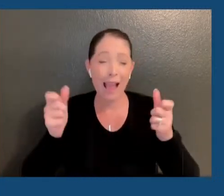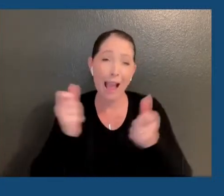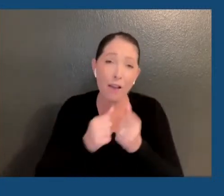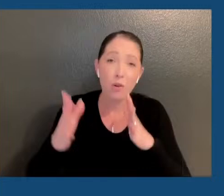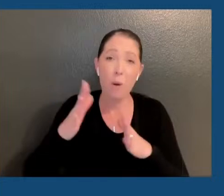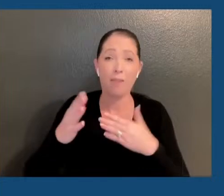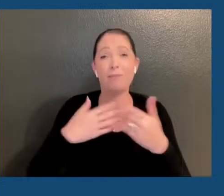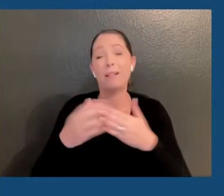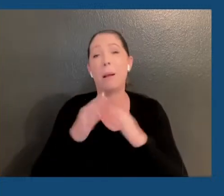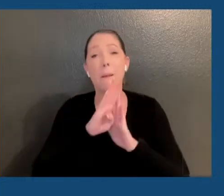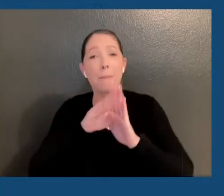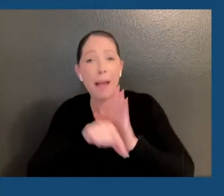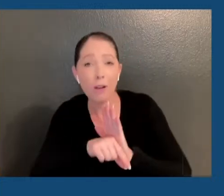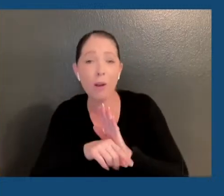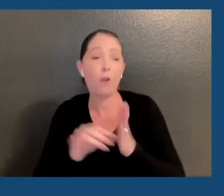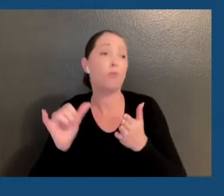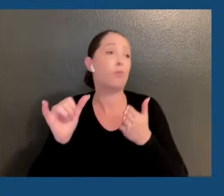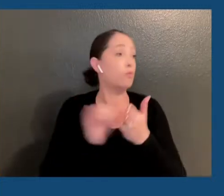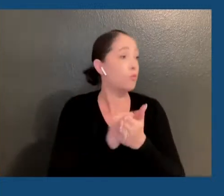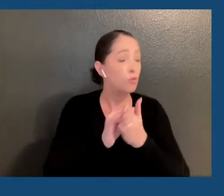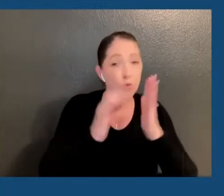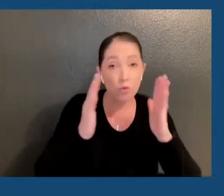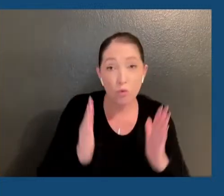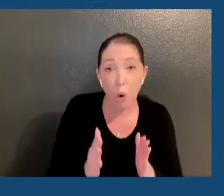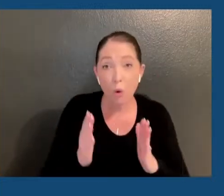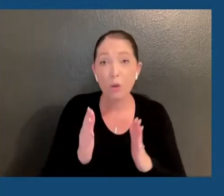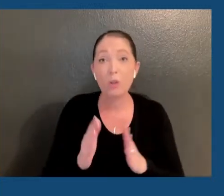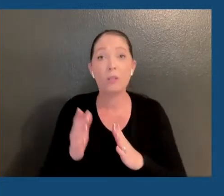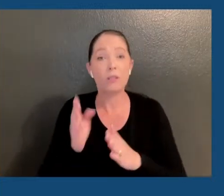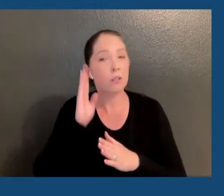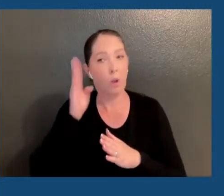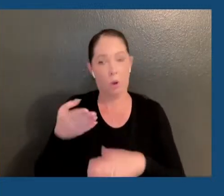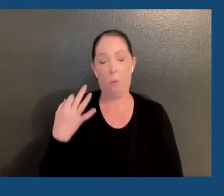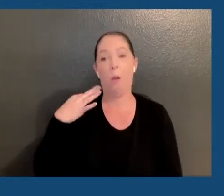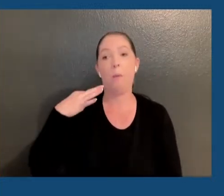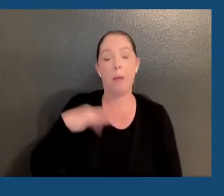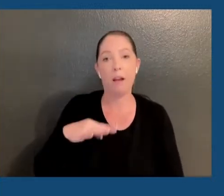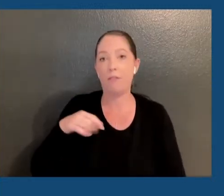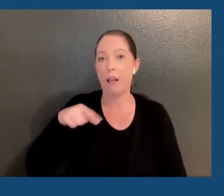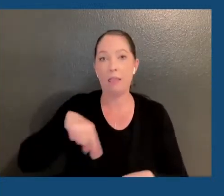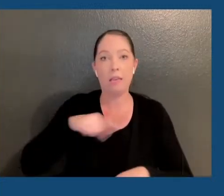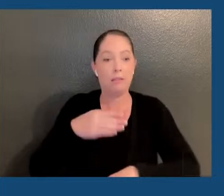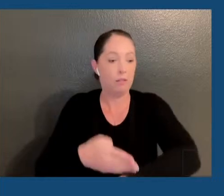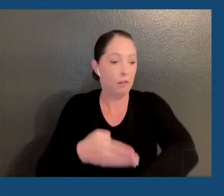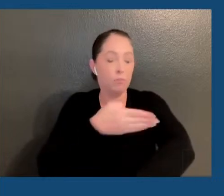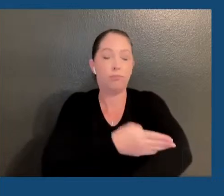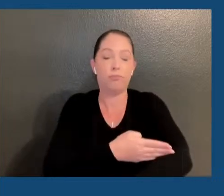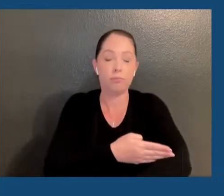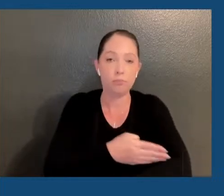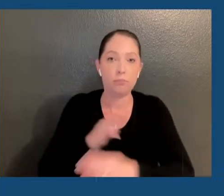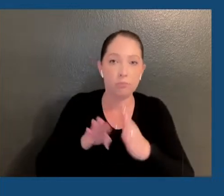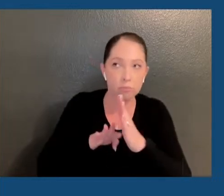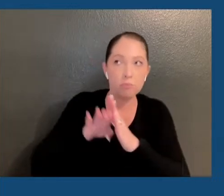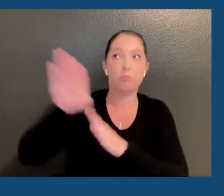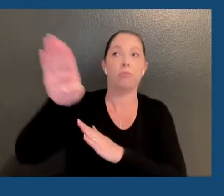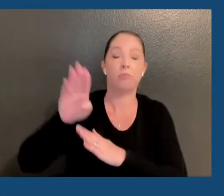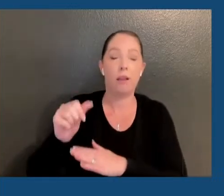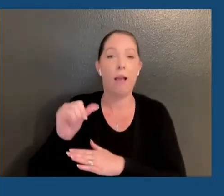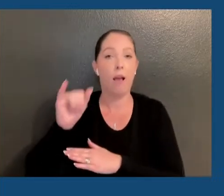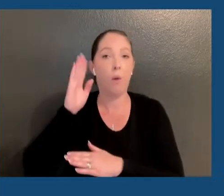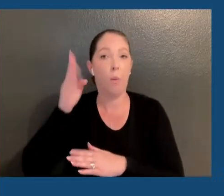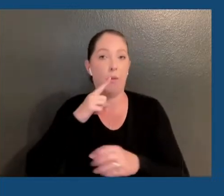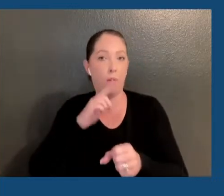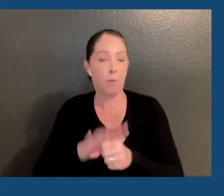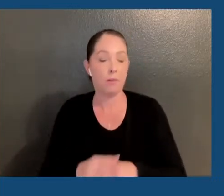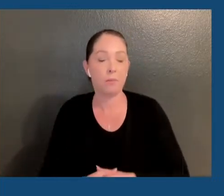New Yorkers deserve to benefit from the incredible advances AI promises. At UAlbany, we